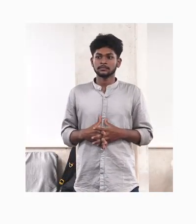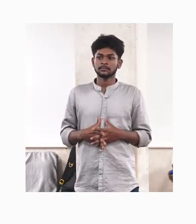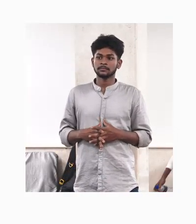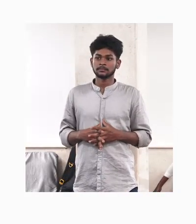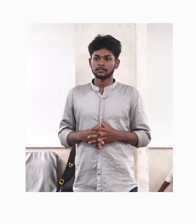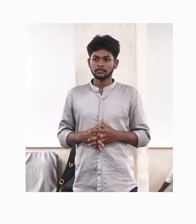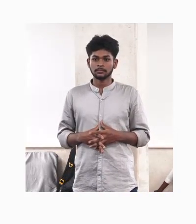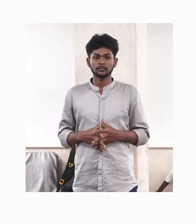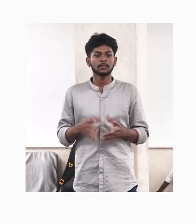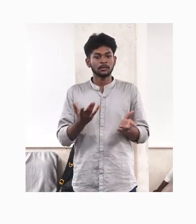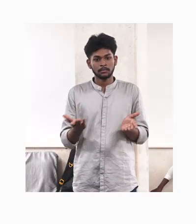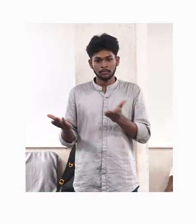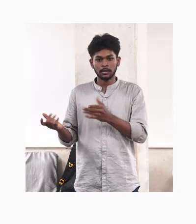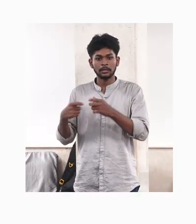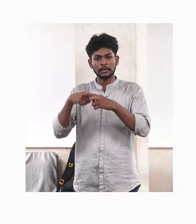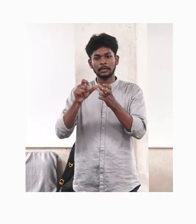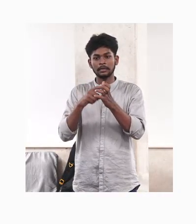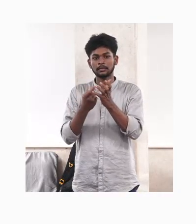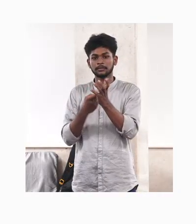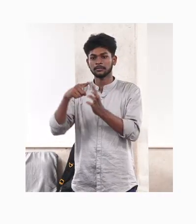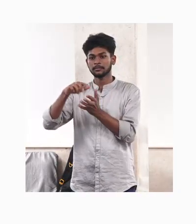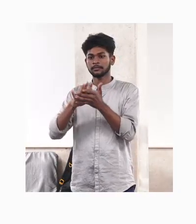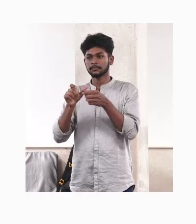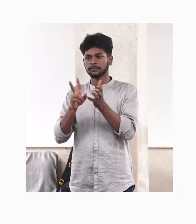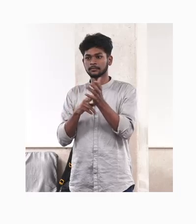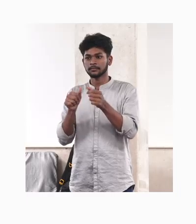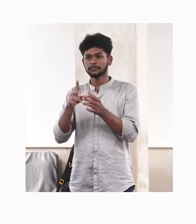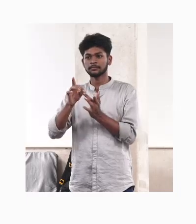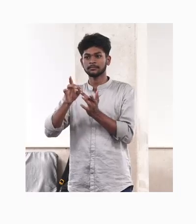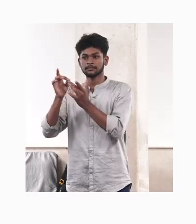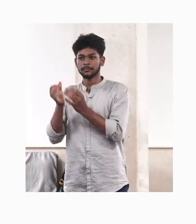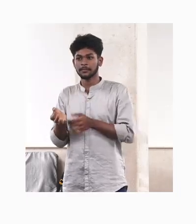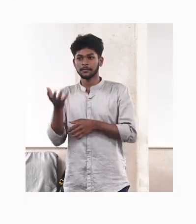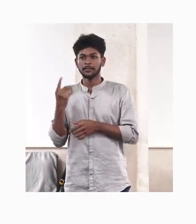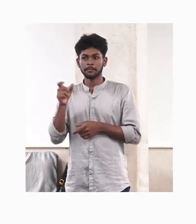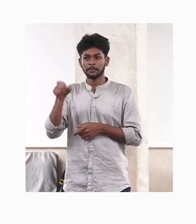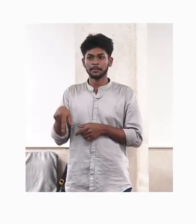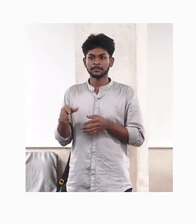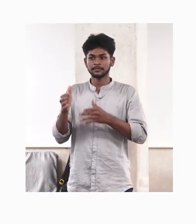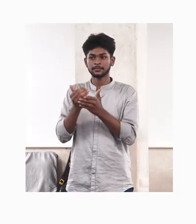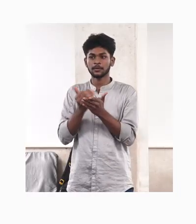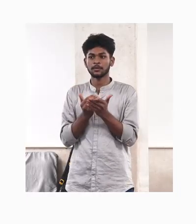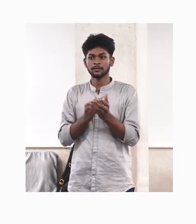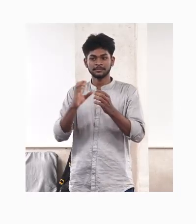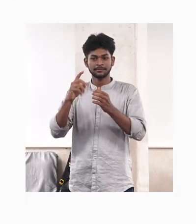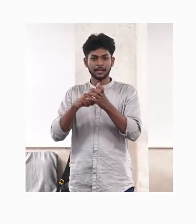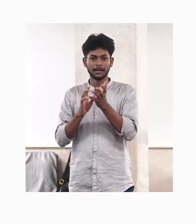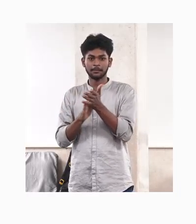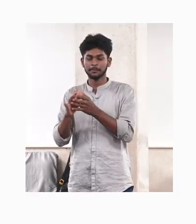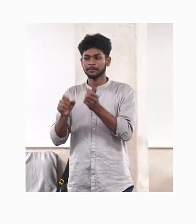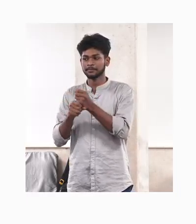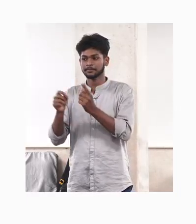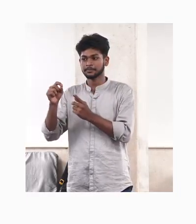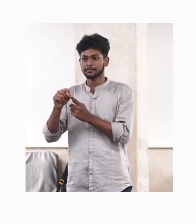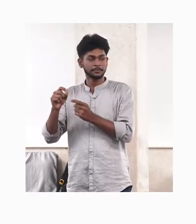I also request Keerthana to please come on stage. Keerthana is our excellent and fantastic lead for program implementation at Chengalpettu, leading